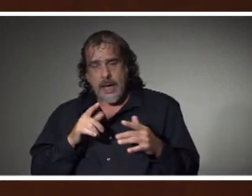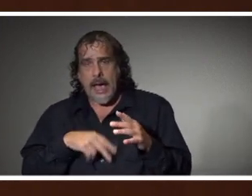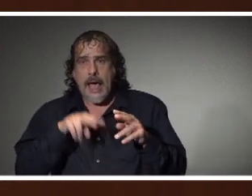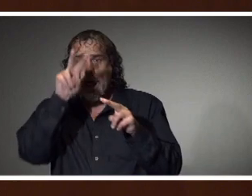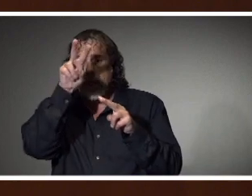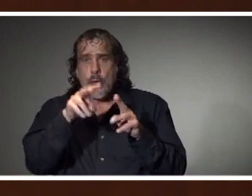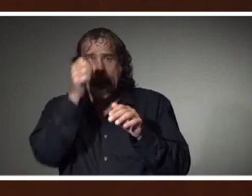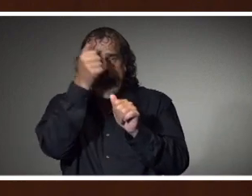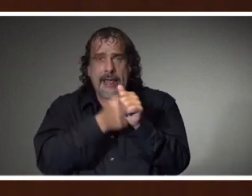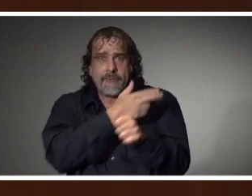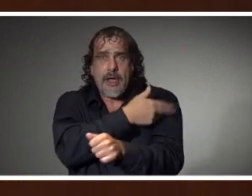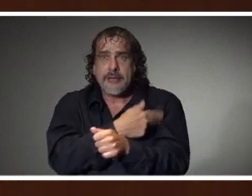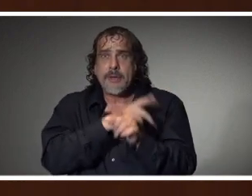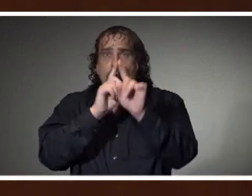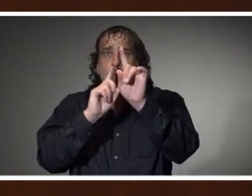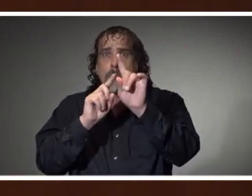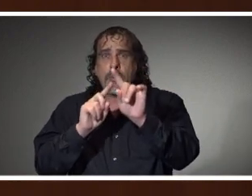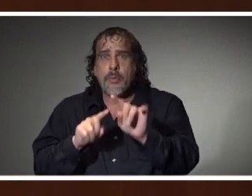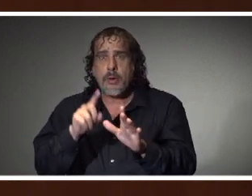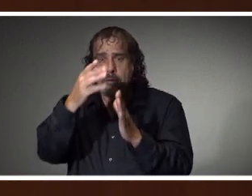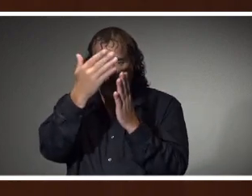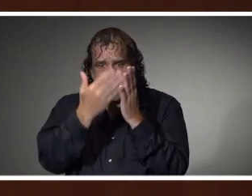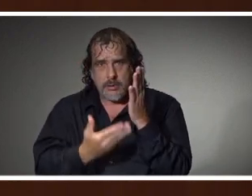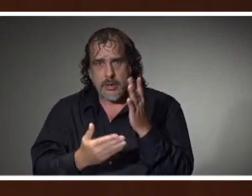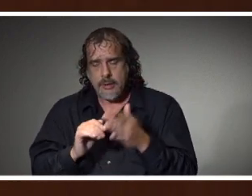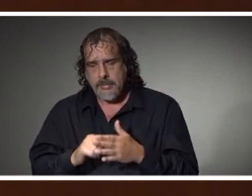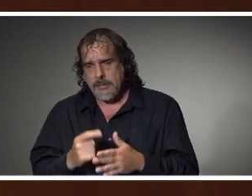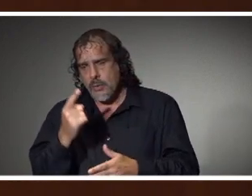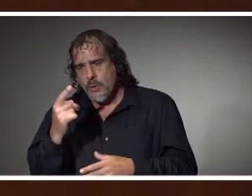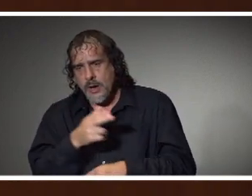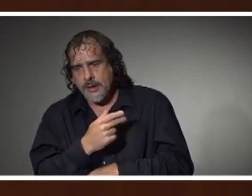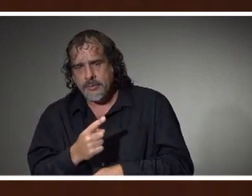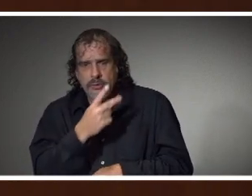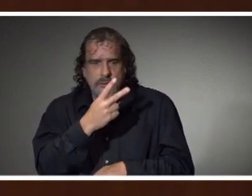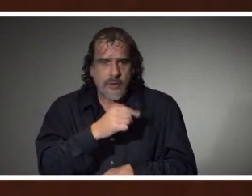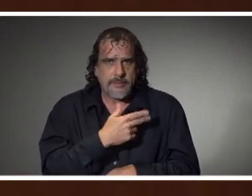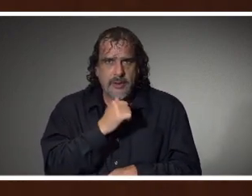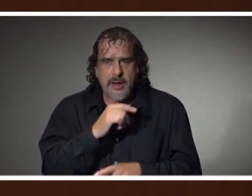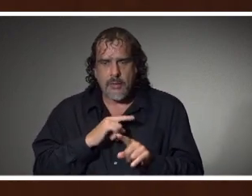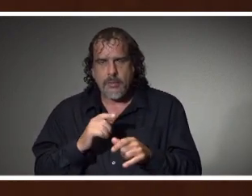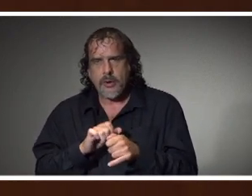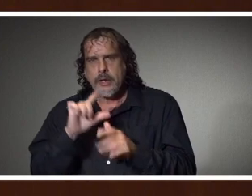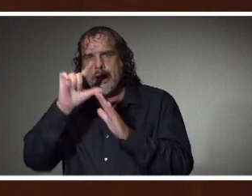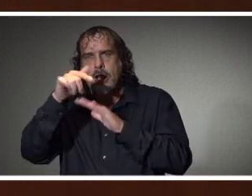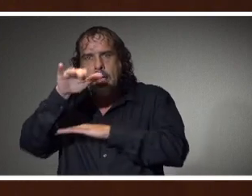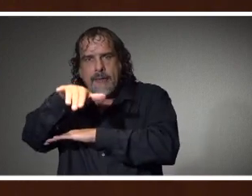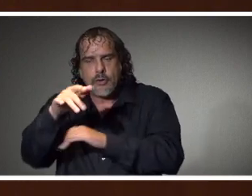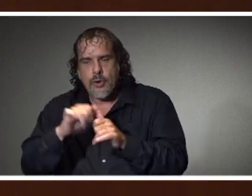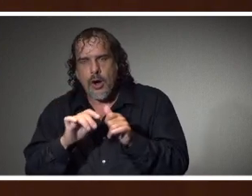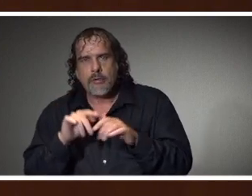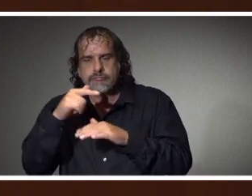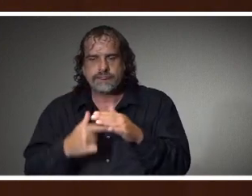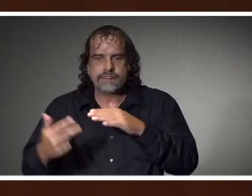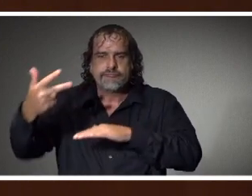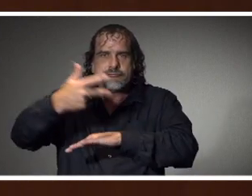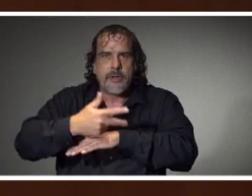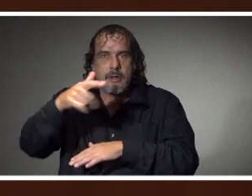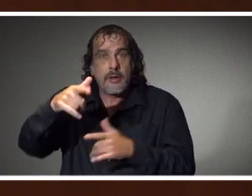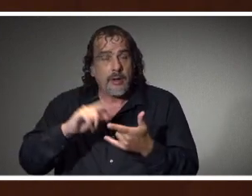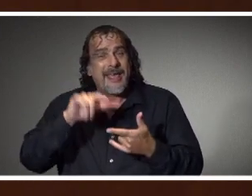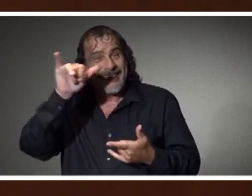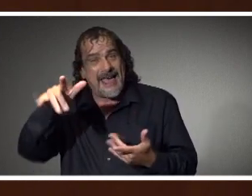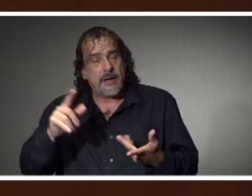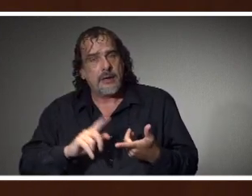report, and every once in a while maybe one or two hospitals don't report, and then we get it later in the day or we update it the next day. And so we're typically, you know,